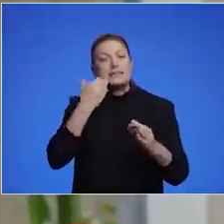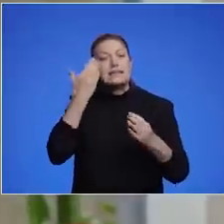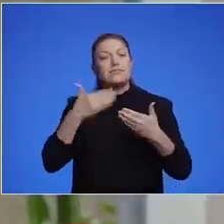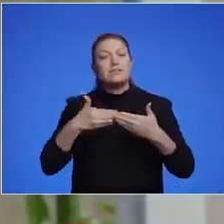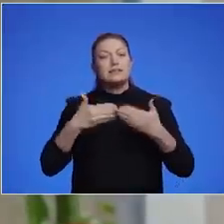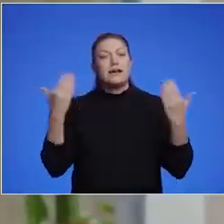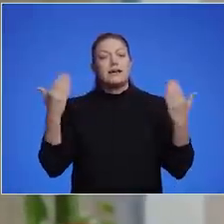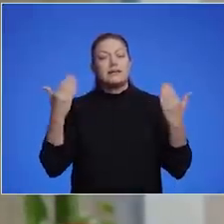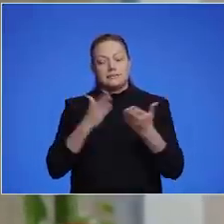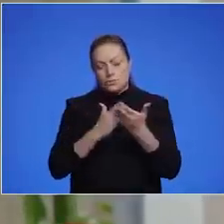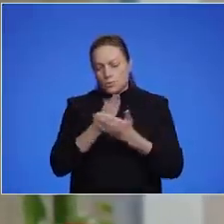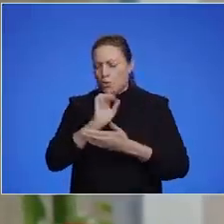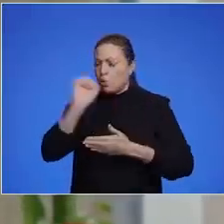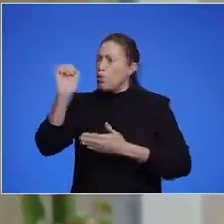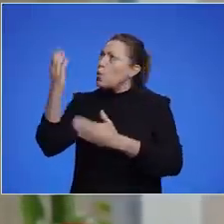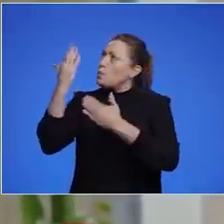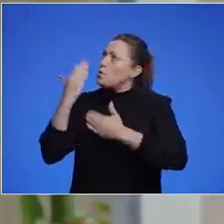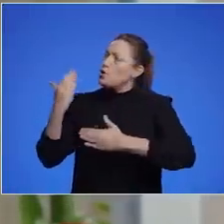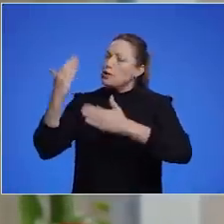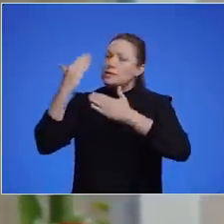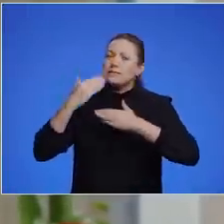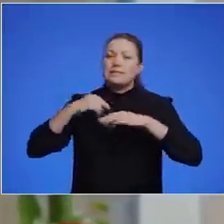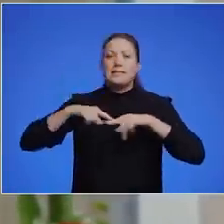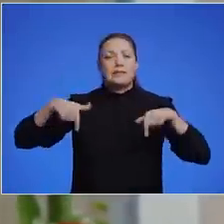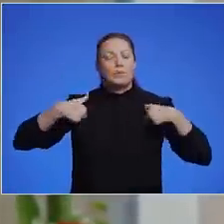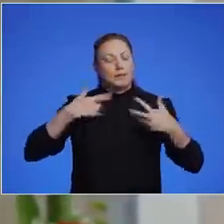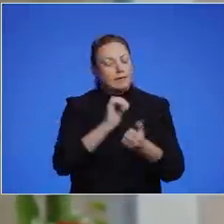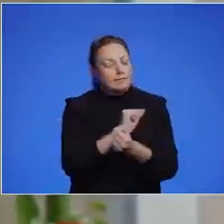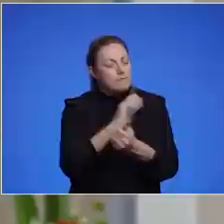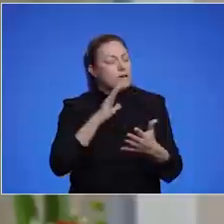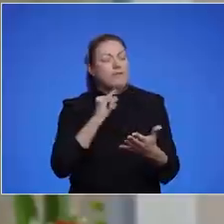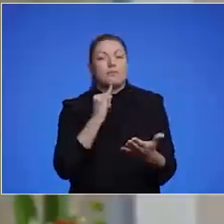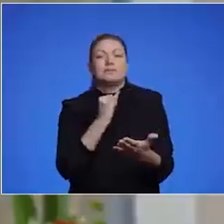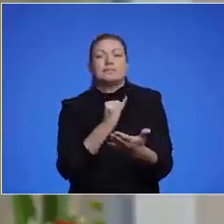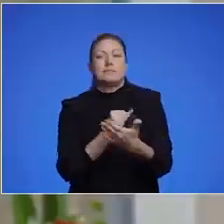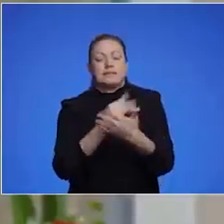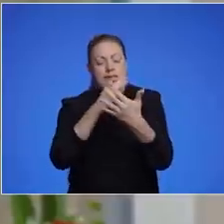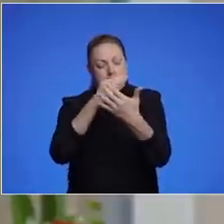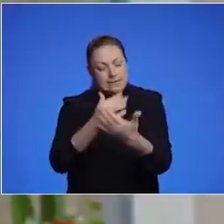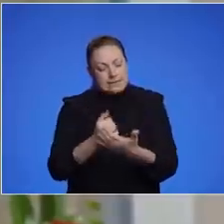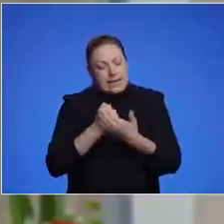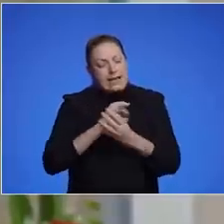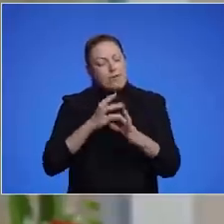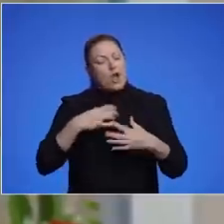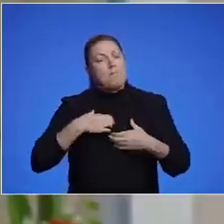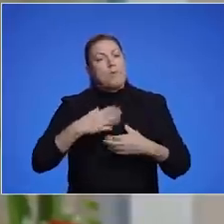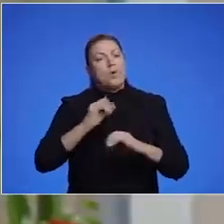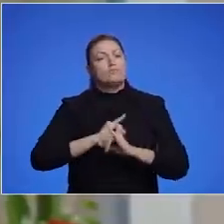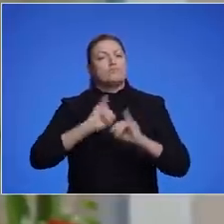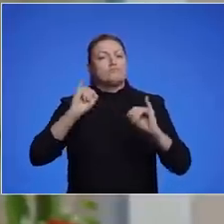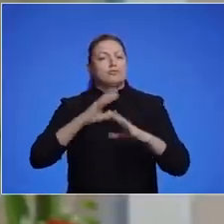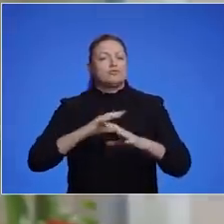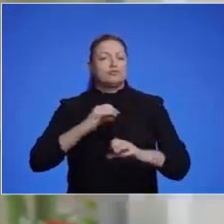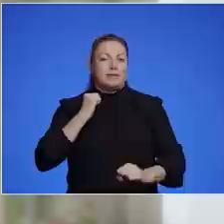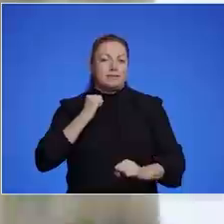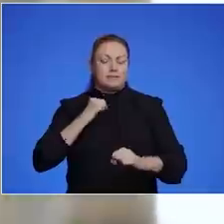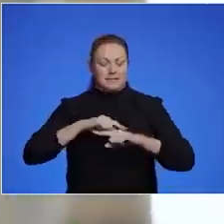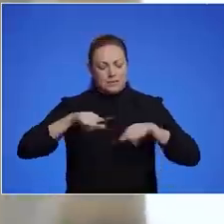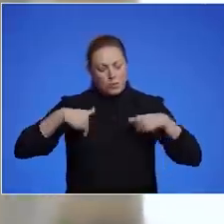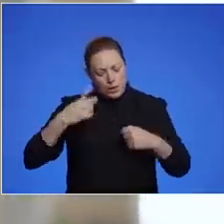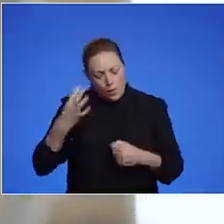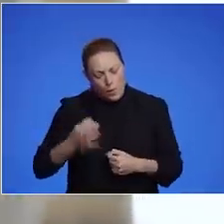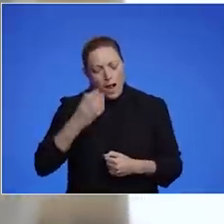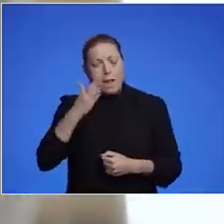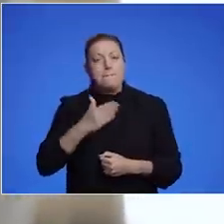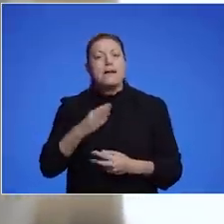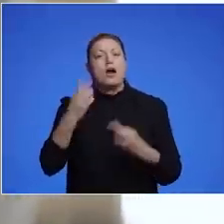peace in our days, that by the help of your mercy we may be always free from sin and safe from all distress, as we